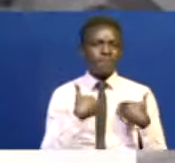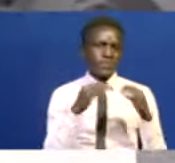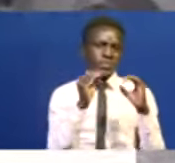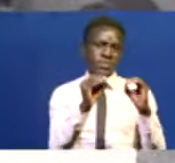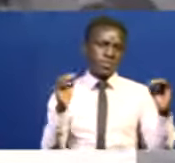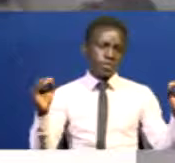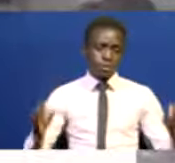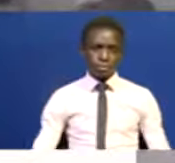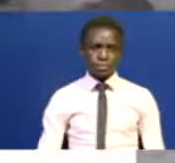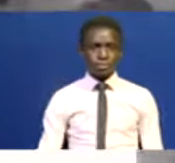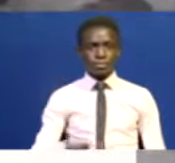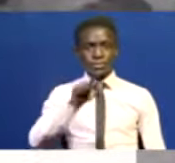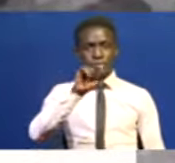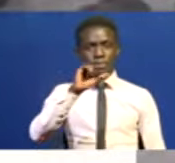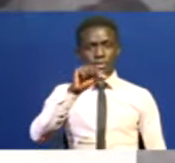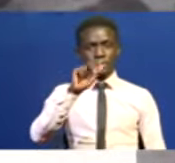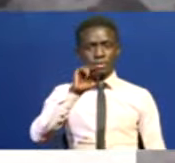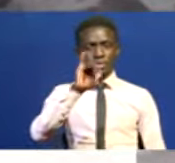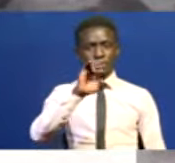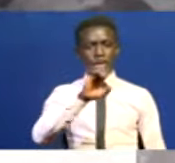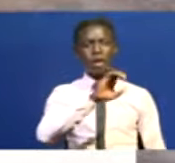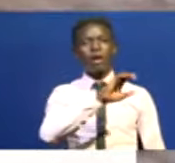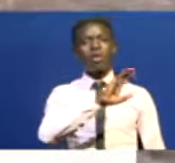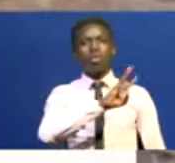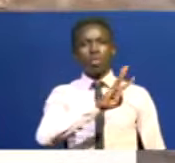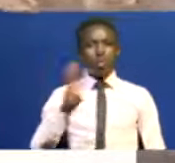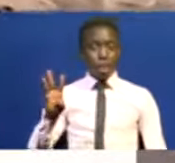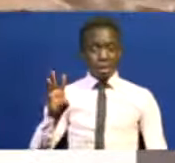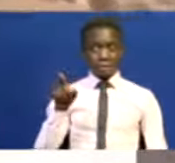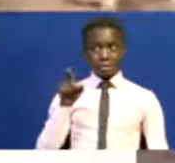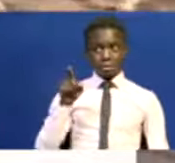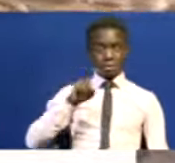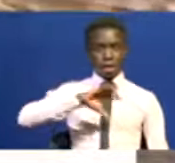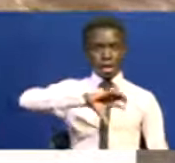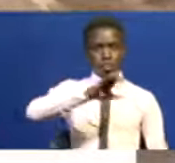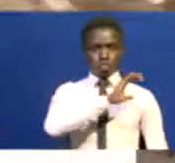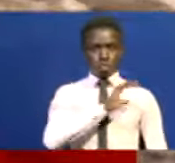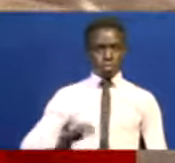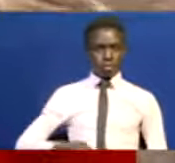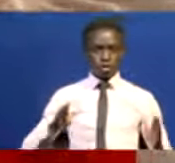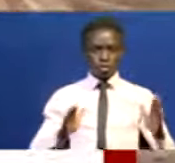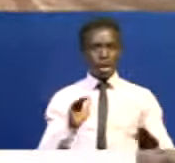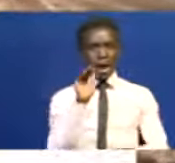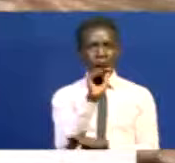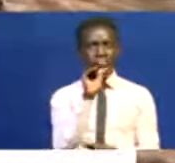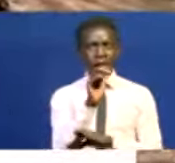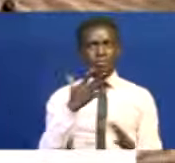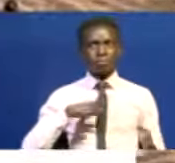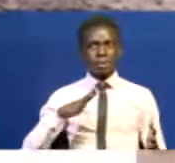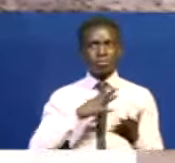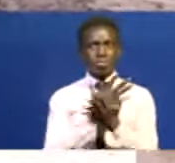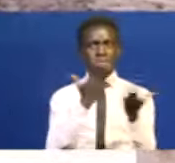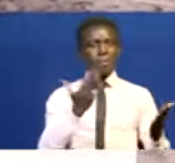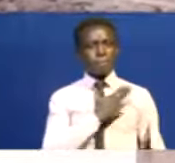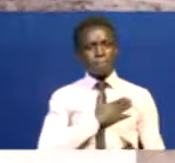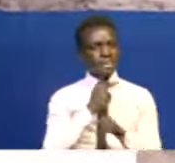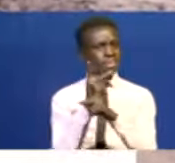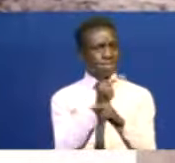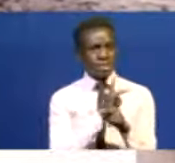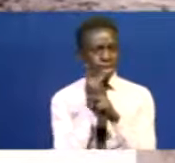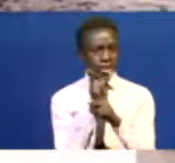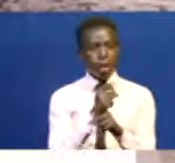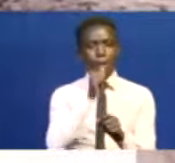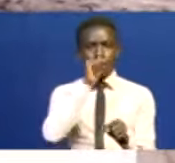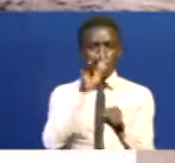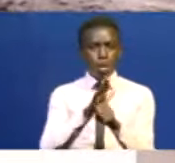Tigania West Deputy County Commissioner Faith Murage has, however, urged the villagers to be more careful, promising them aid from the Red